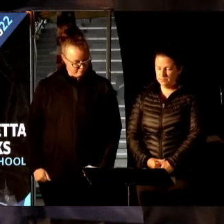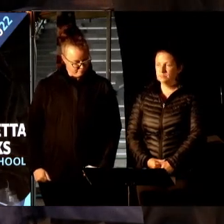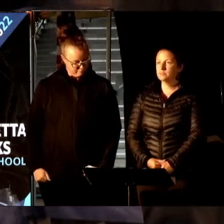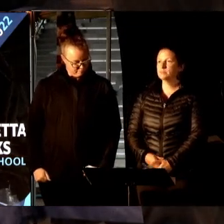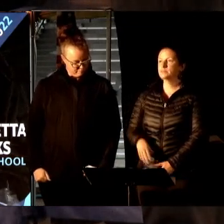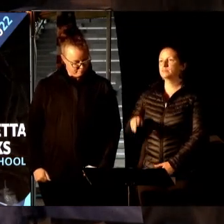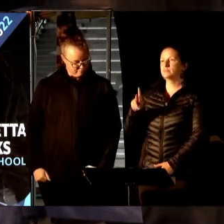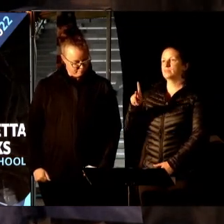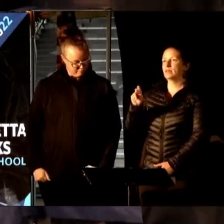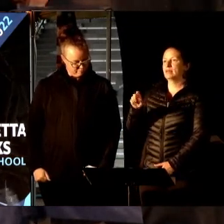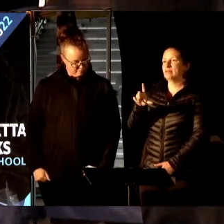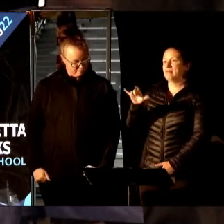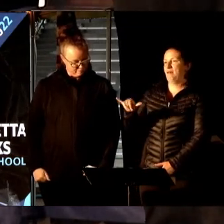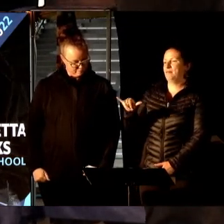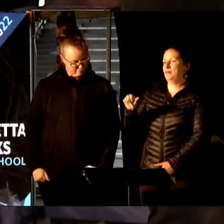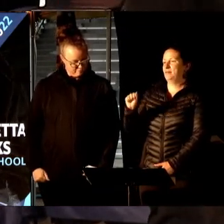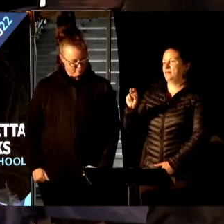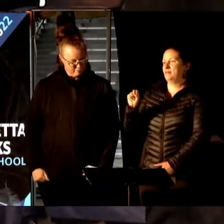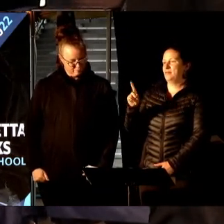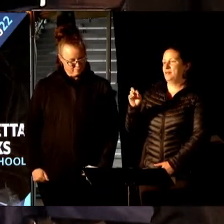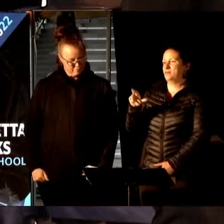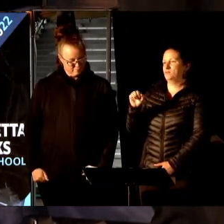Kelly Anderson.